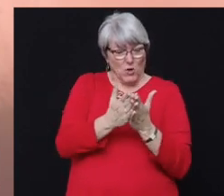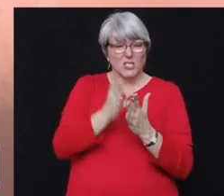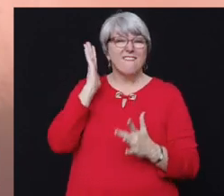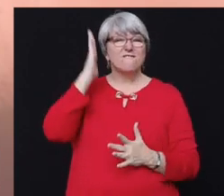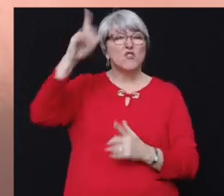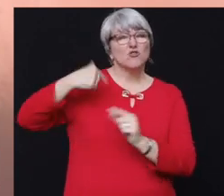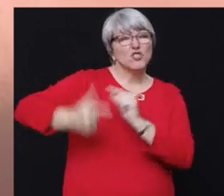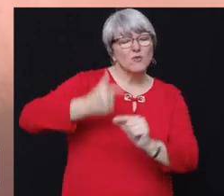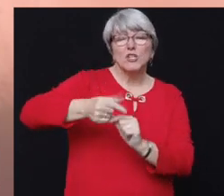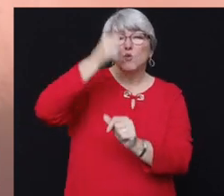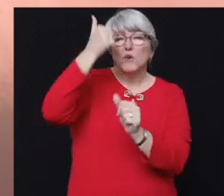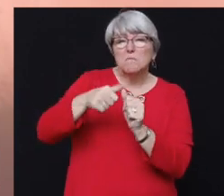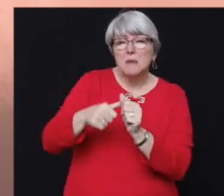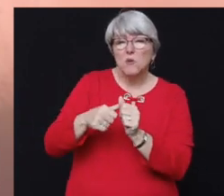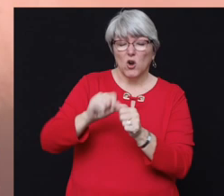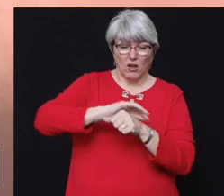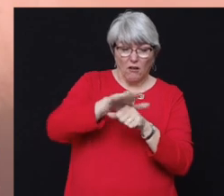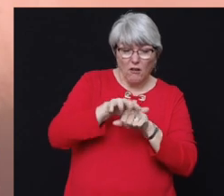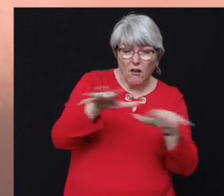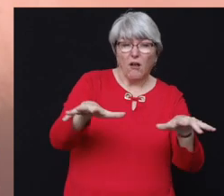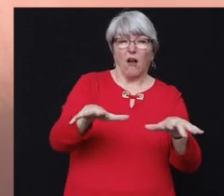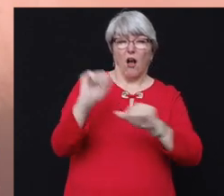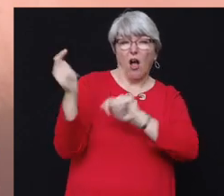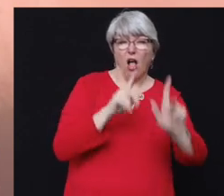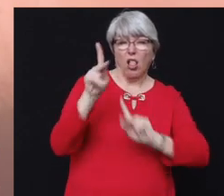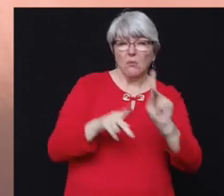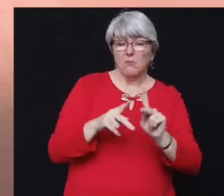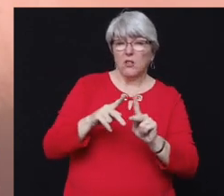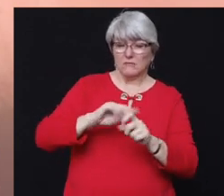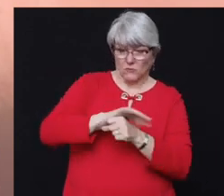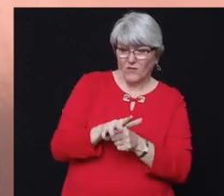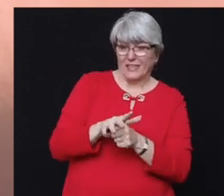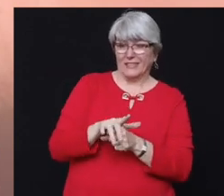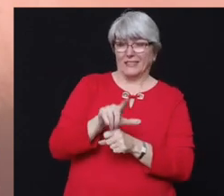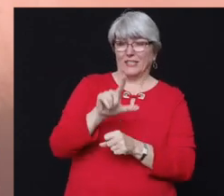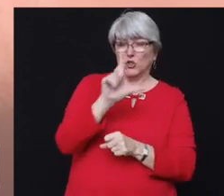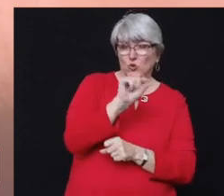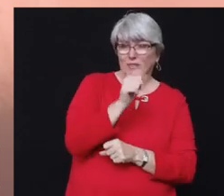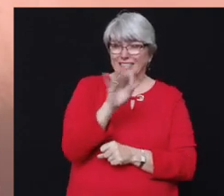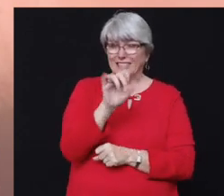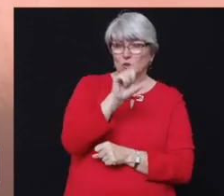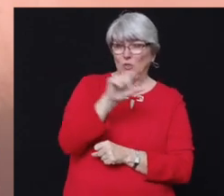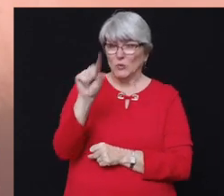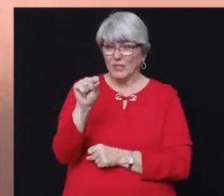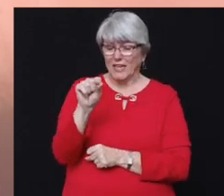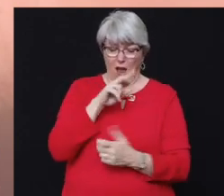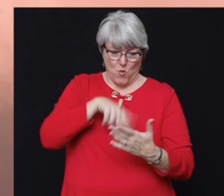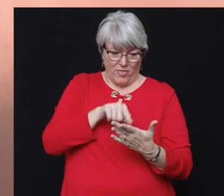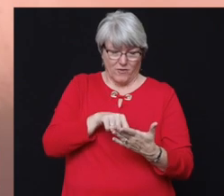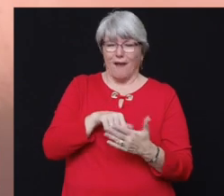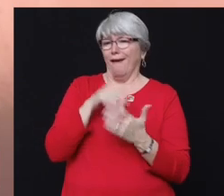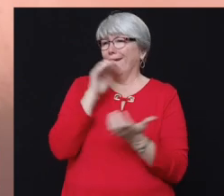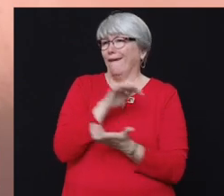pandemic of 2019, 2020. And after reading this verse, I just laughed. Because that's